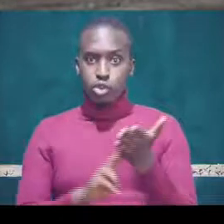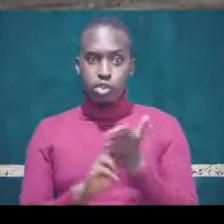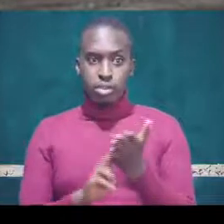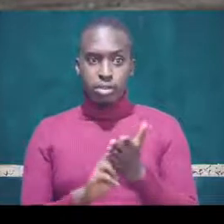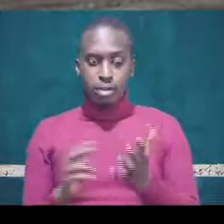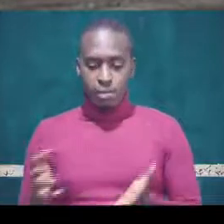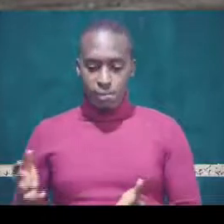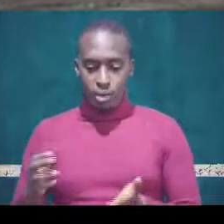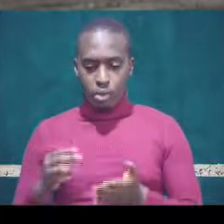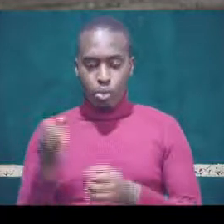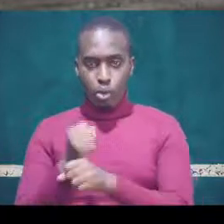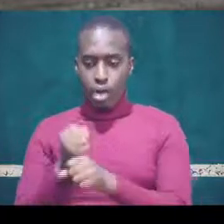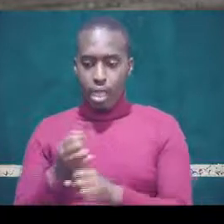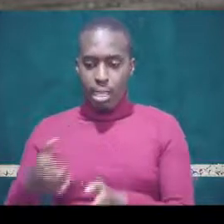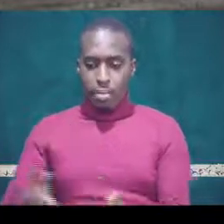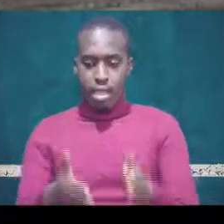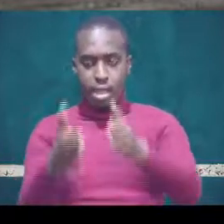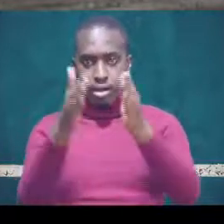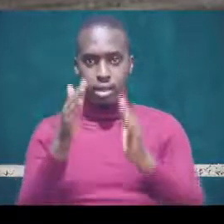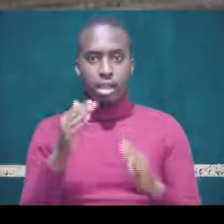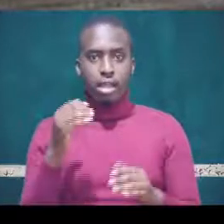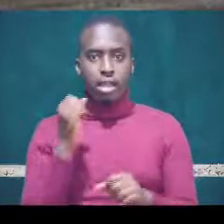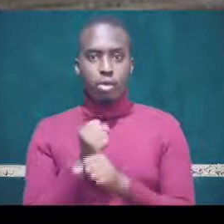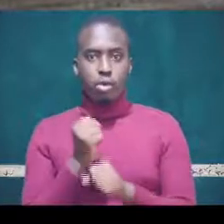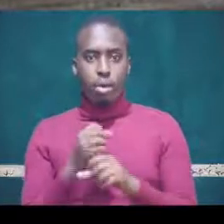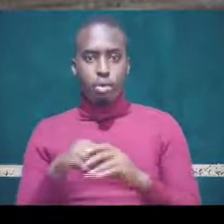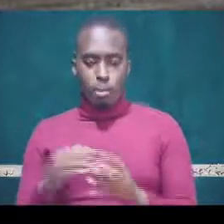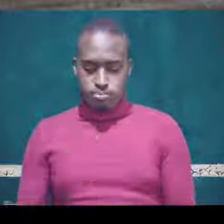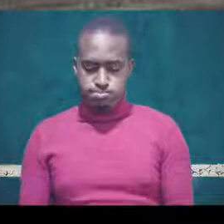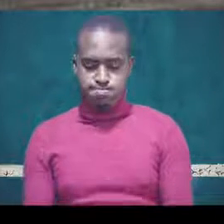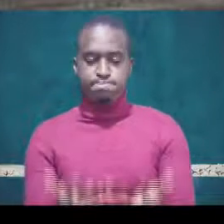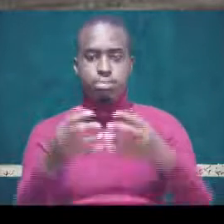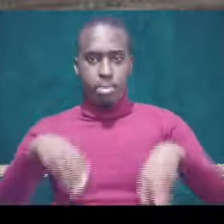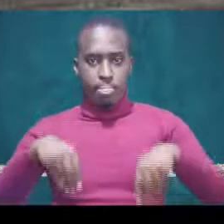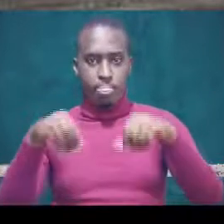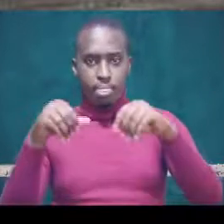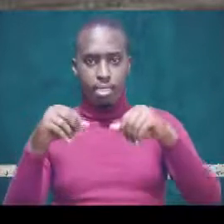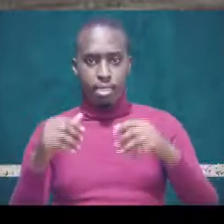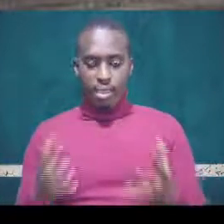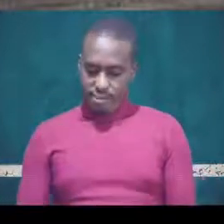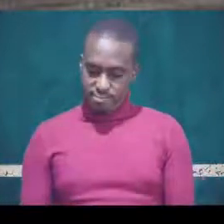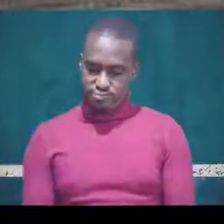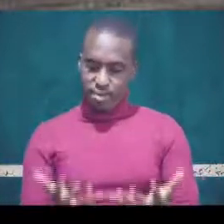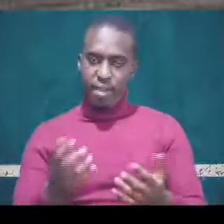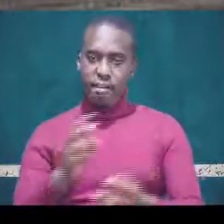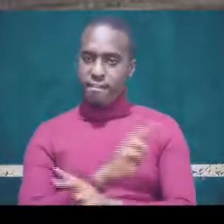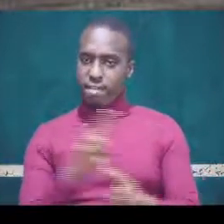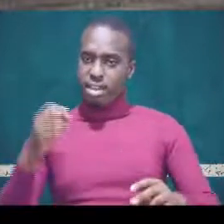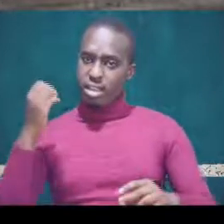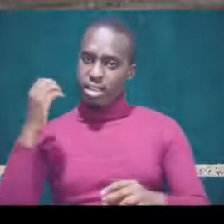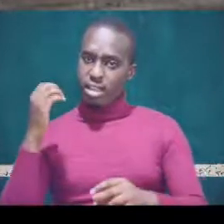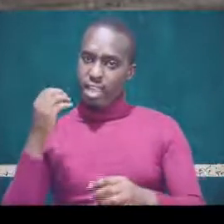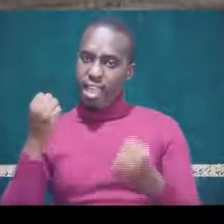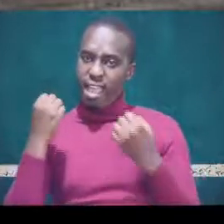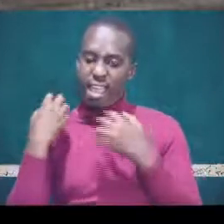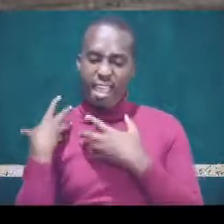grading roads, used for, scooping soil and lifting very heavy loads. Do you